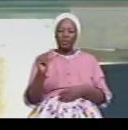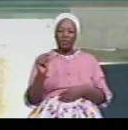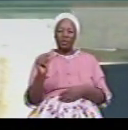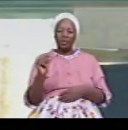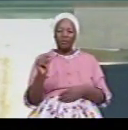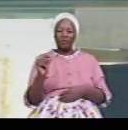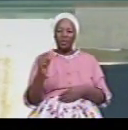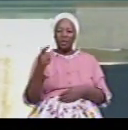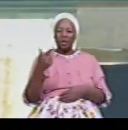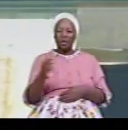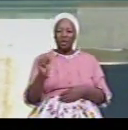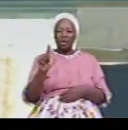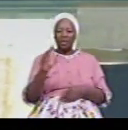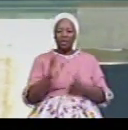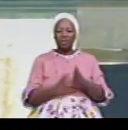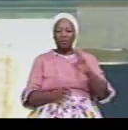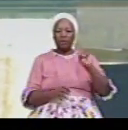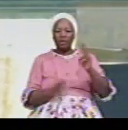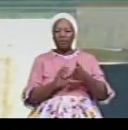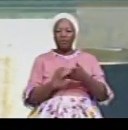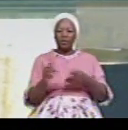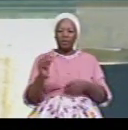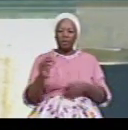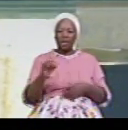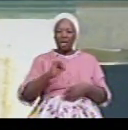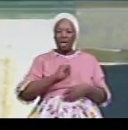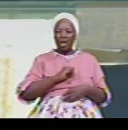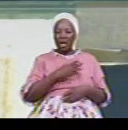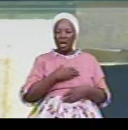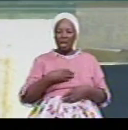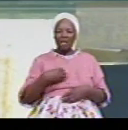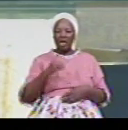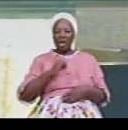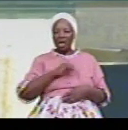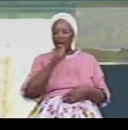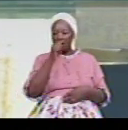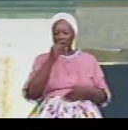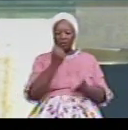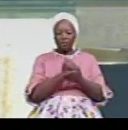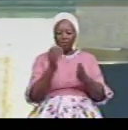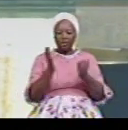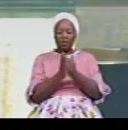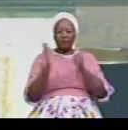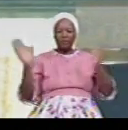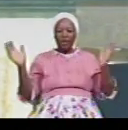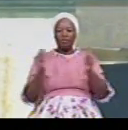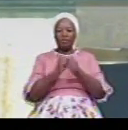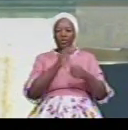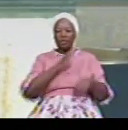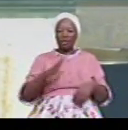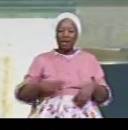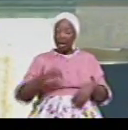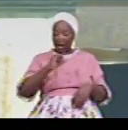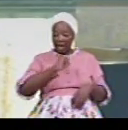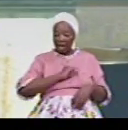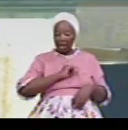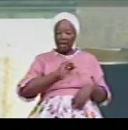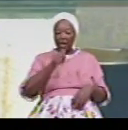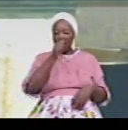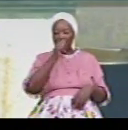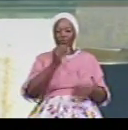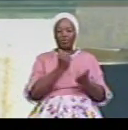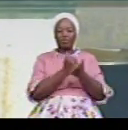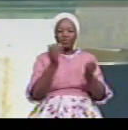20. I am crucified with Christ. I am crucified with Christ. Nevertheless,